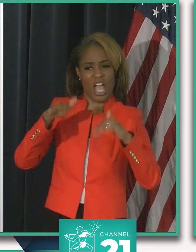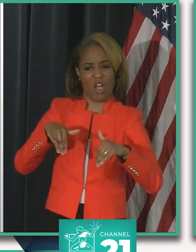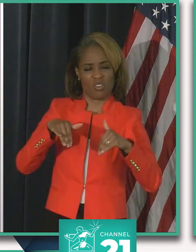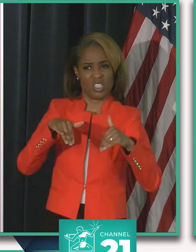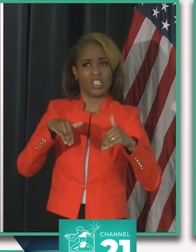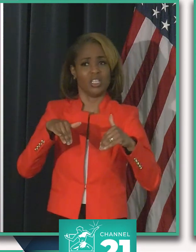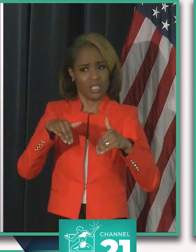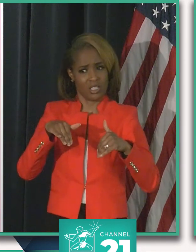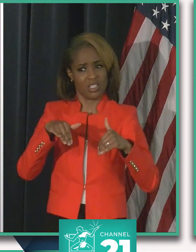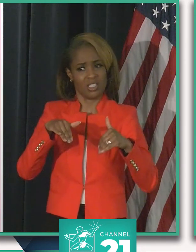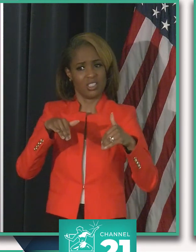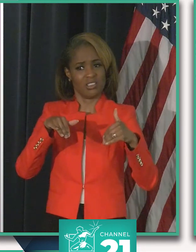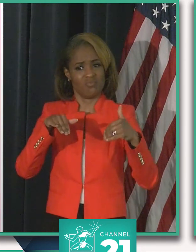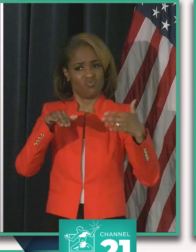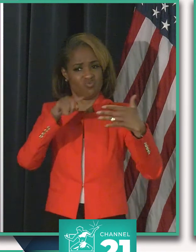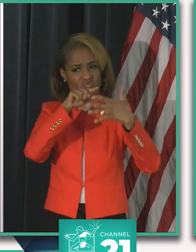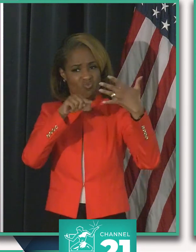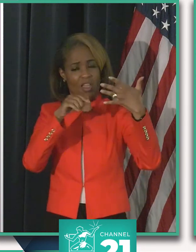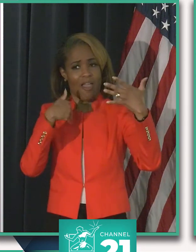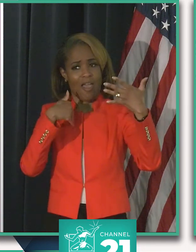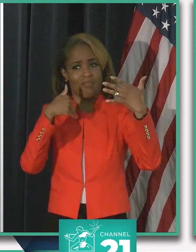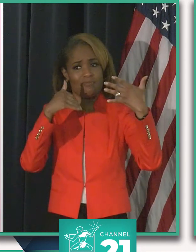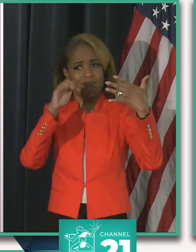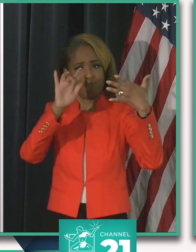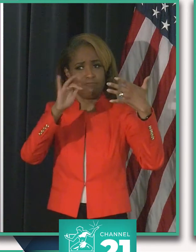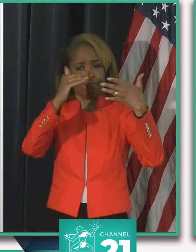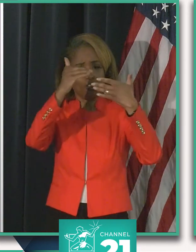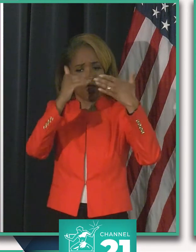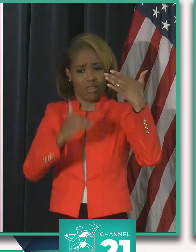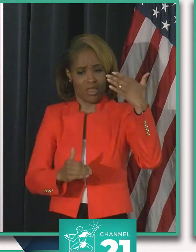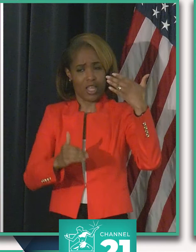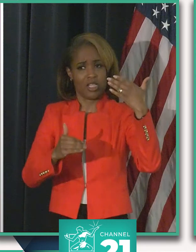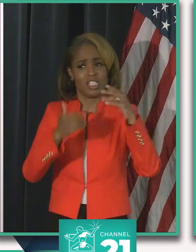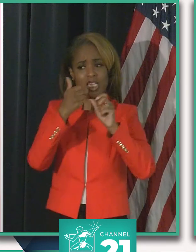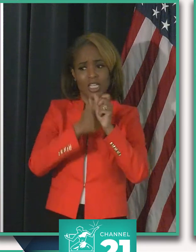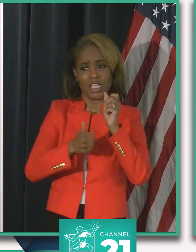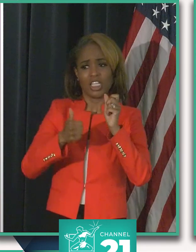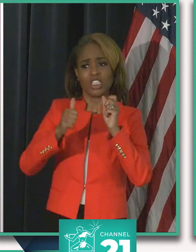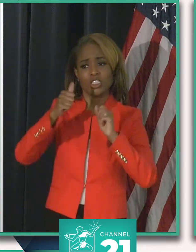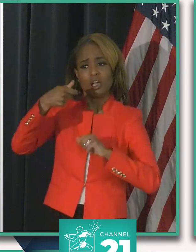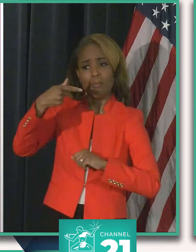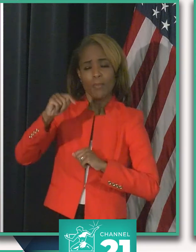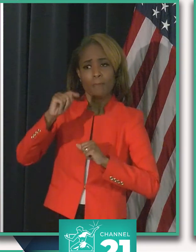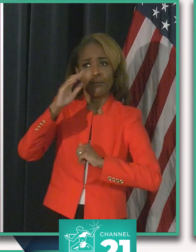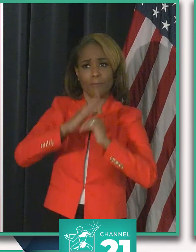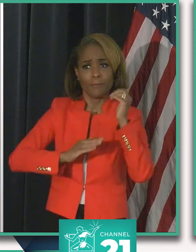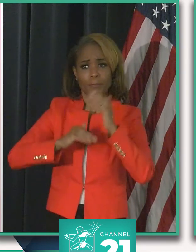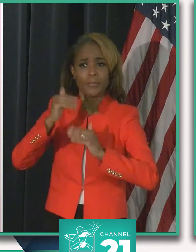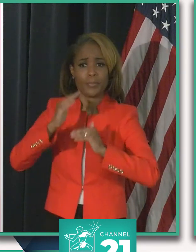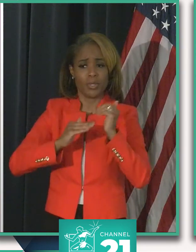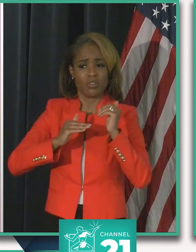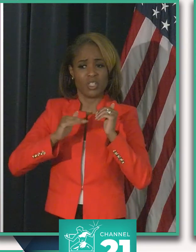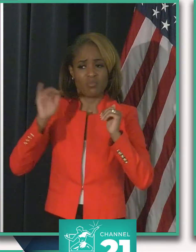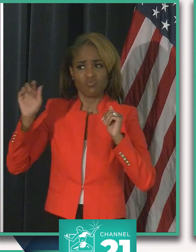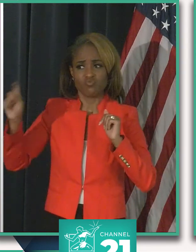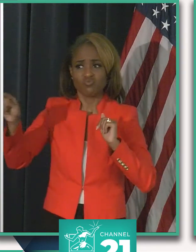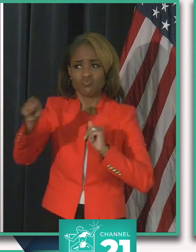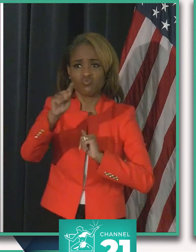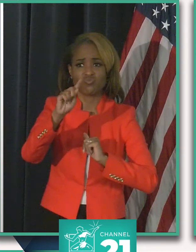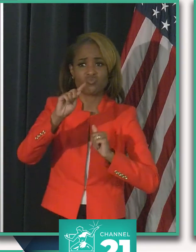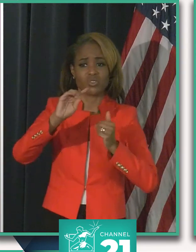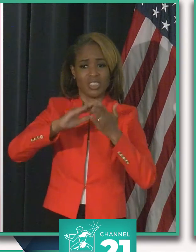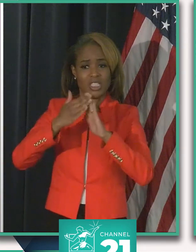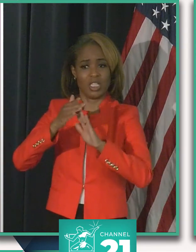section, and there is a list of every single apartment building in the city that's got